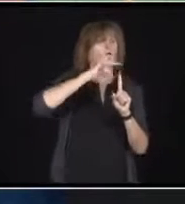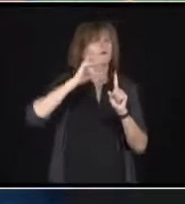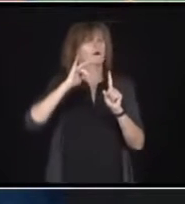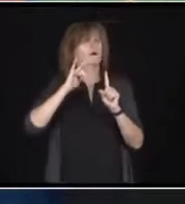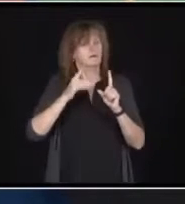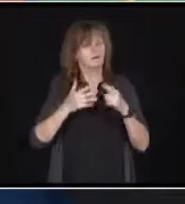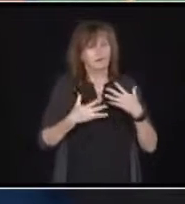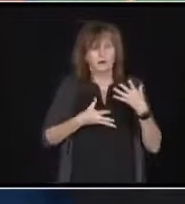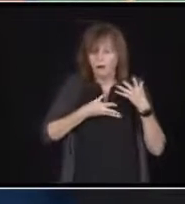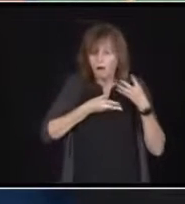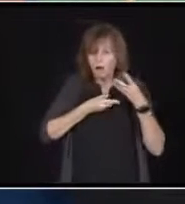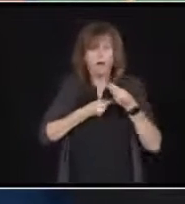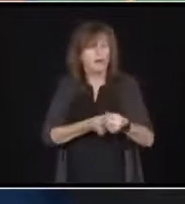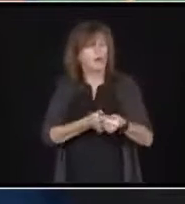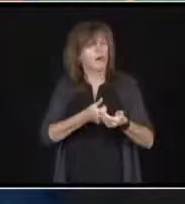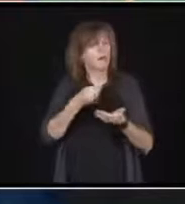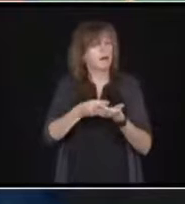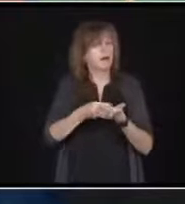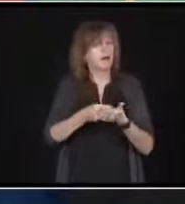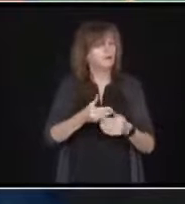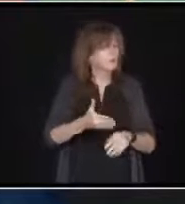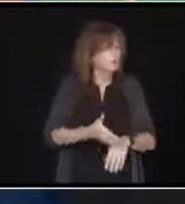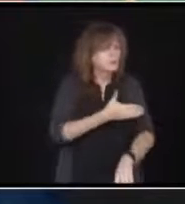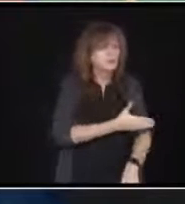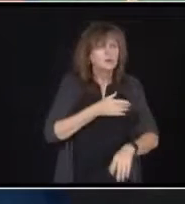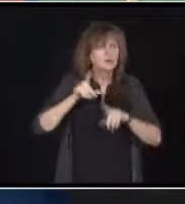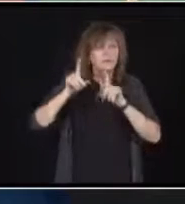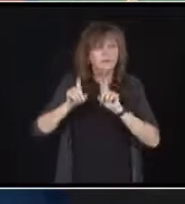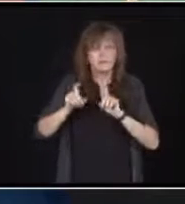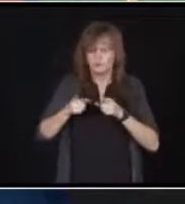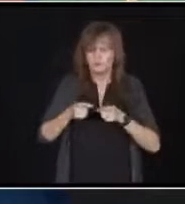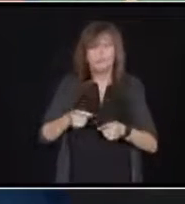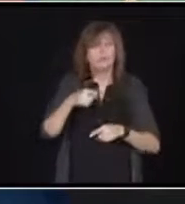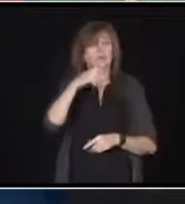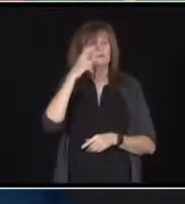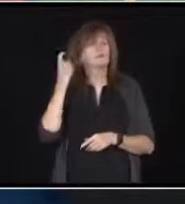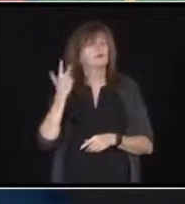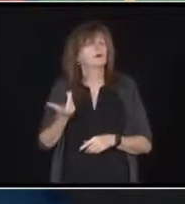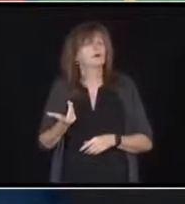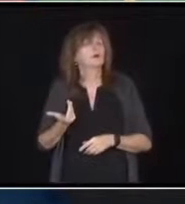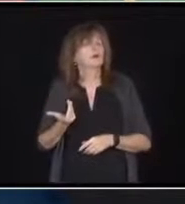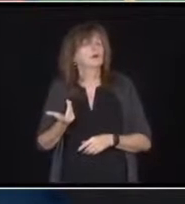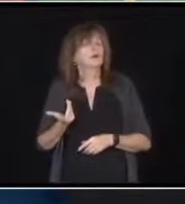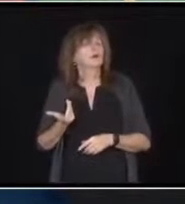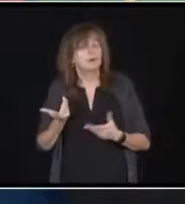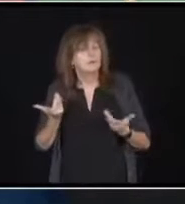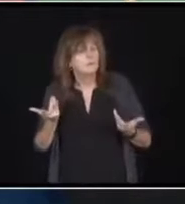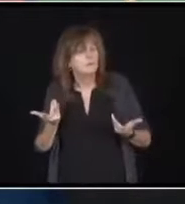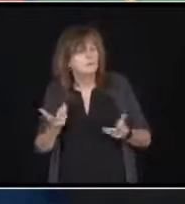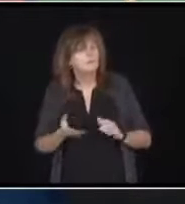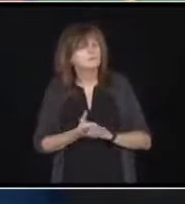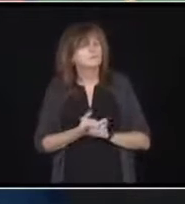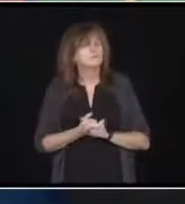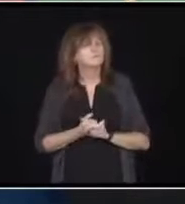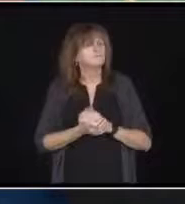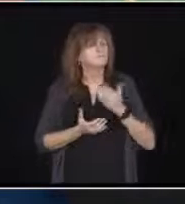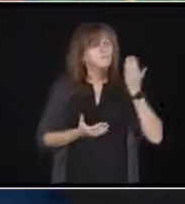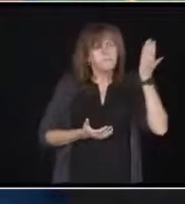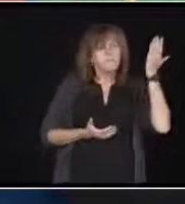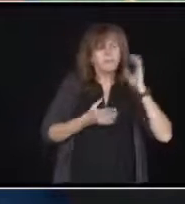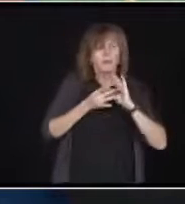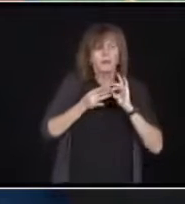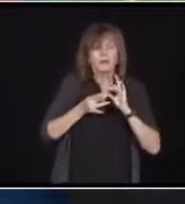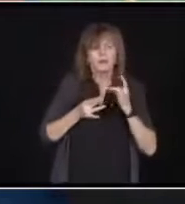testing over the summer. If the PM says that funding and resources were available this summer, what was the holdup? And